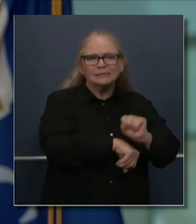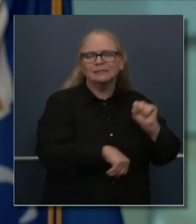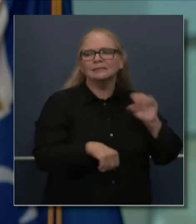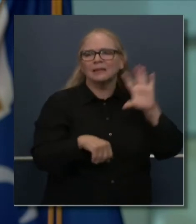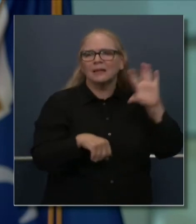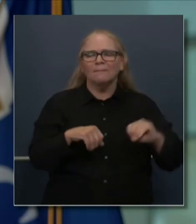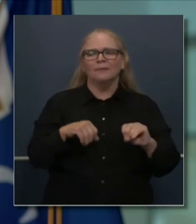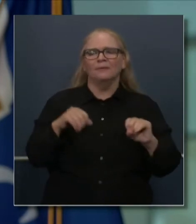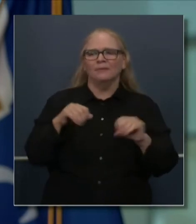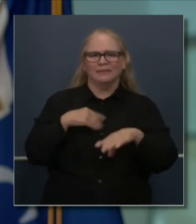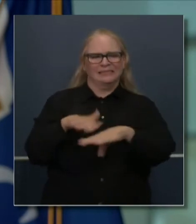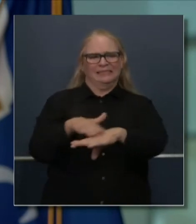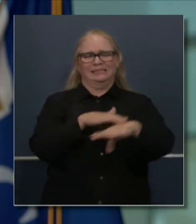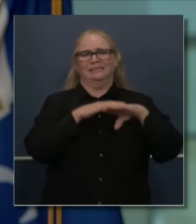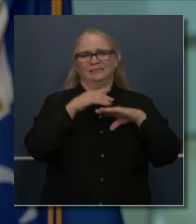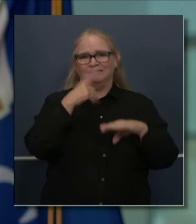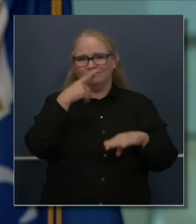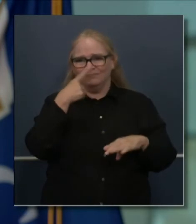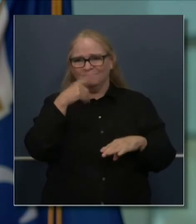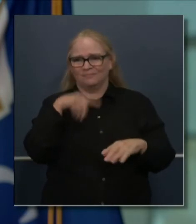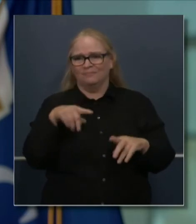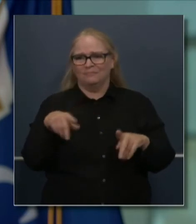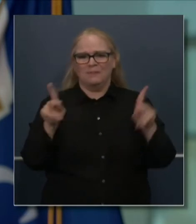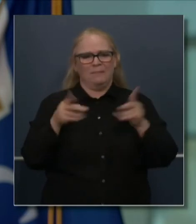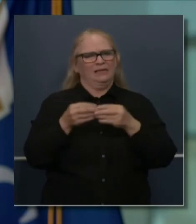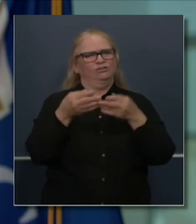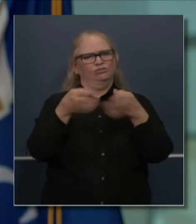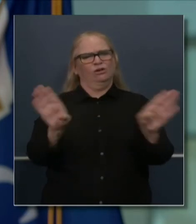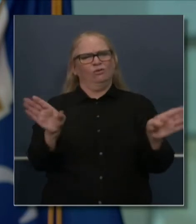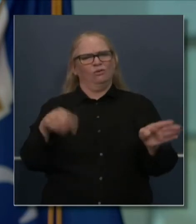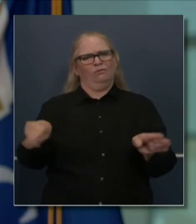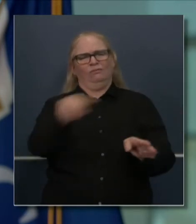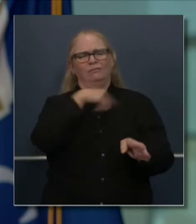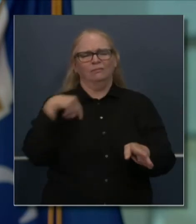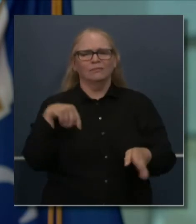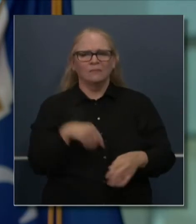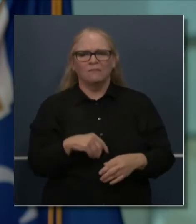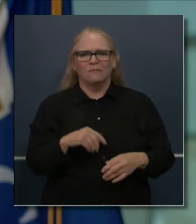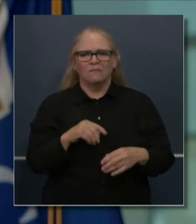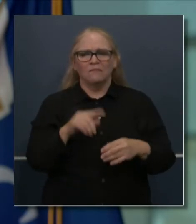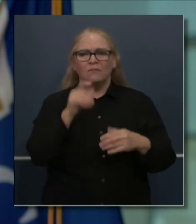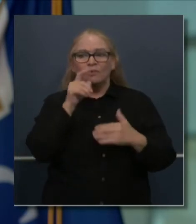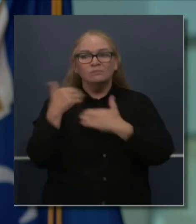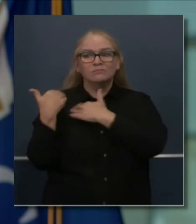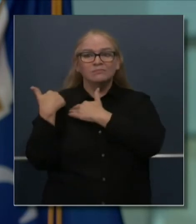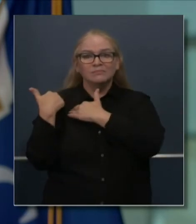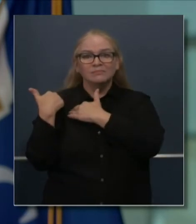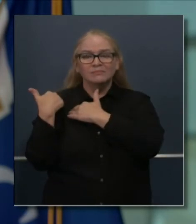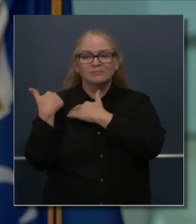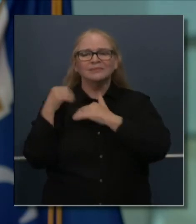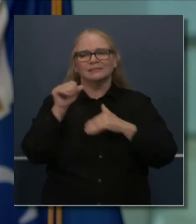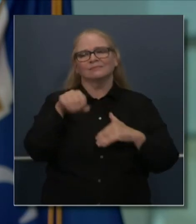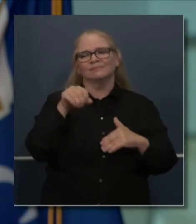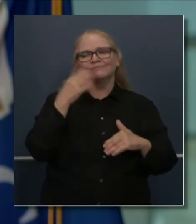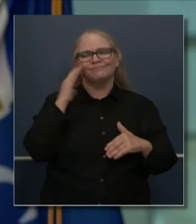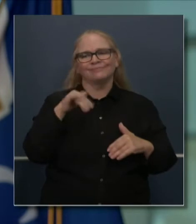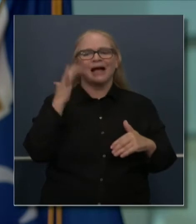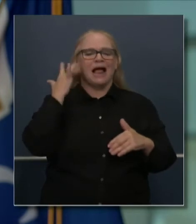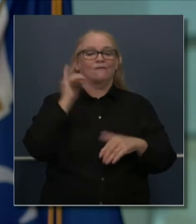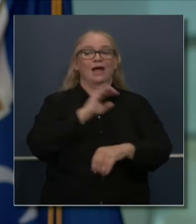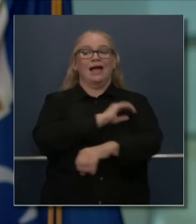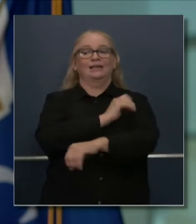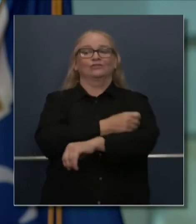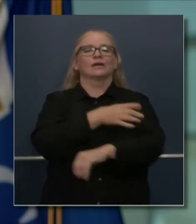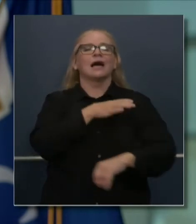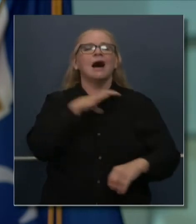Alerts, individuals to do the same. As it relates to shared responsibility, I noted that we have California Energy Commission, we have